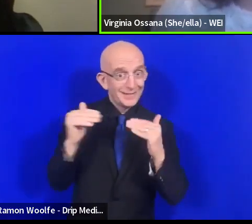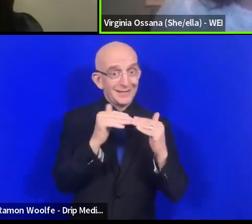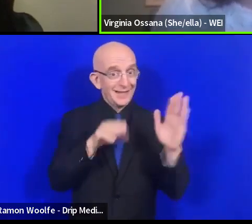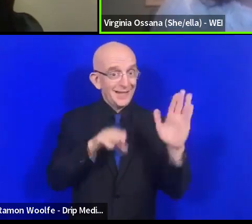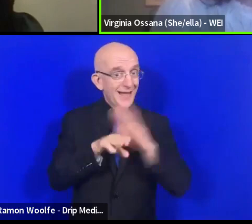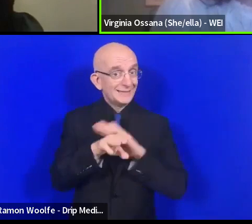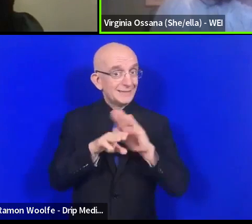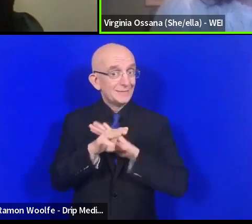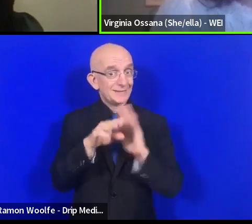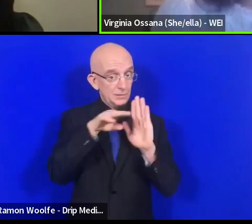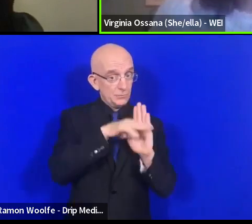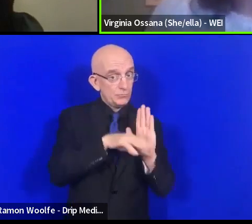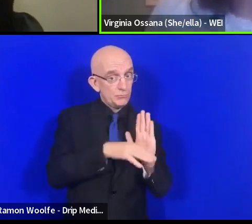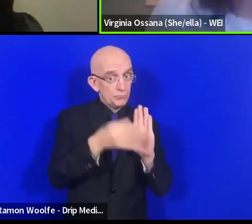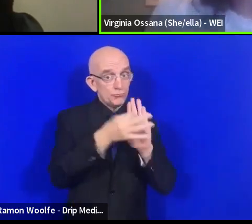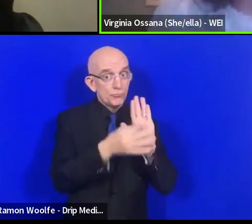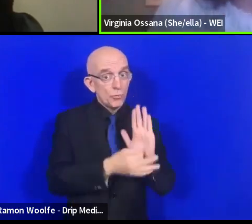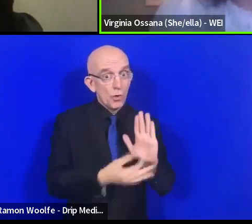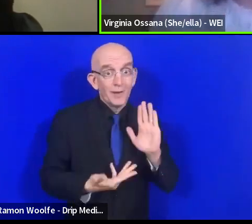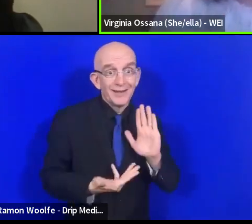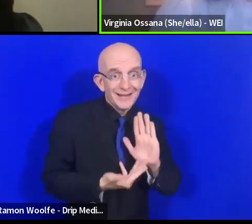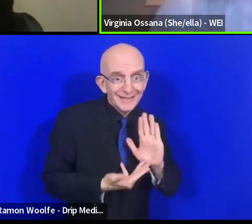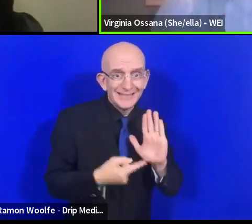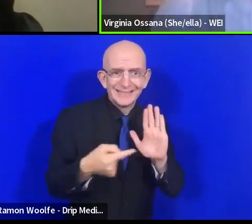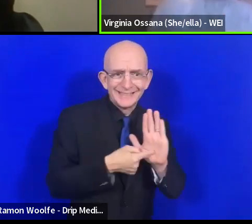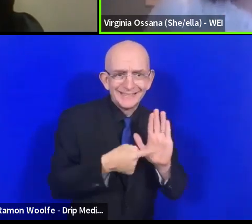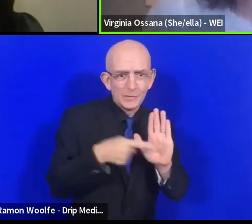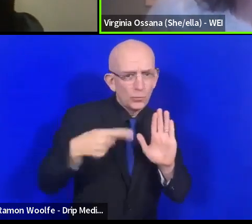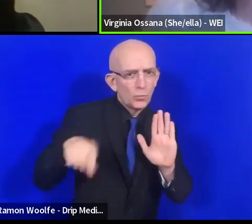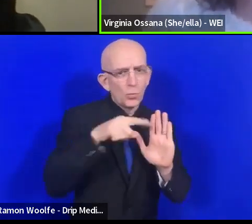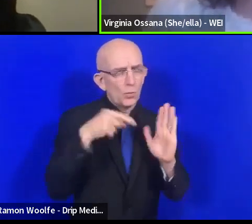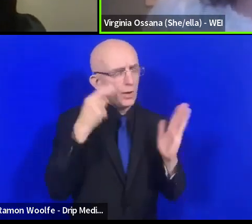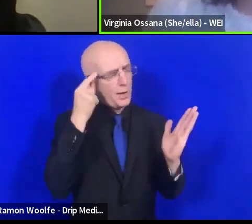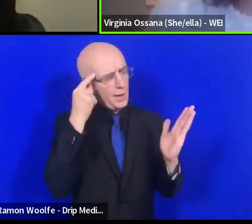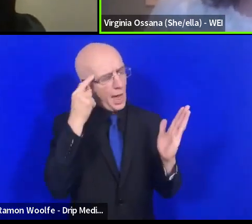that could go better next time, taking